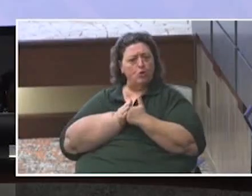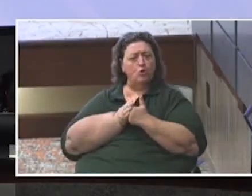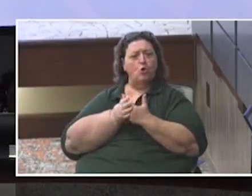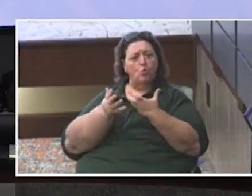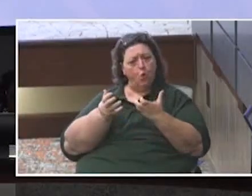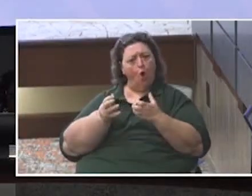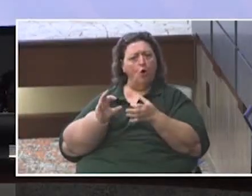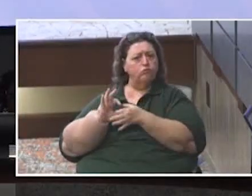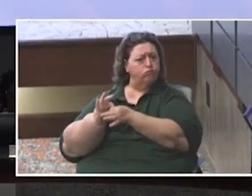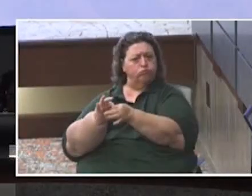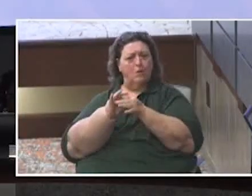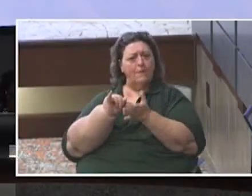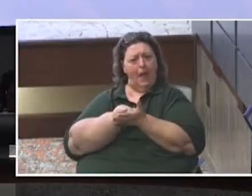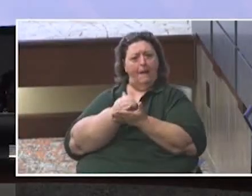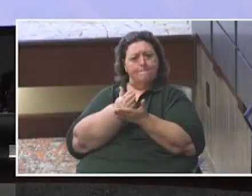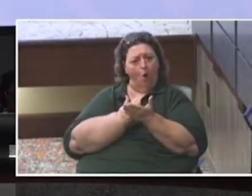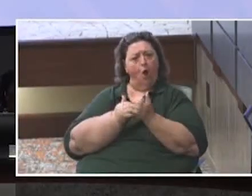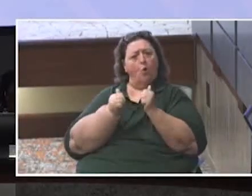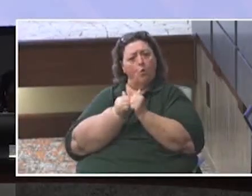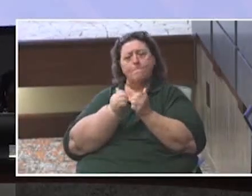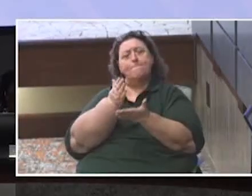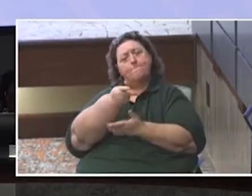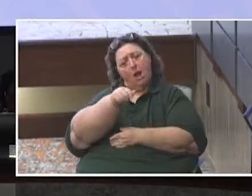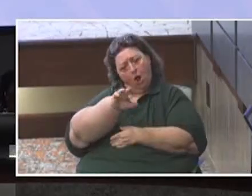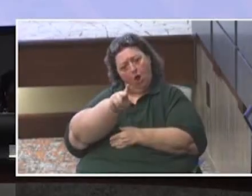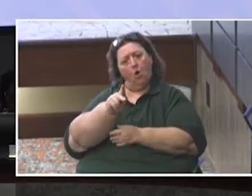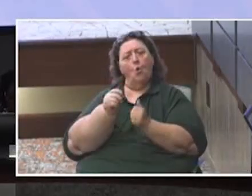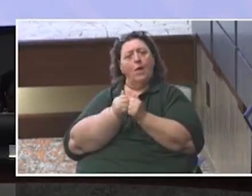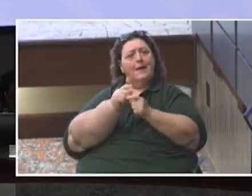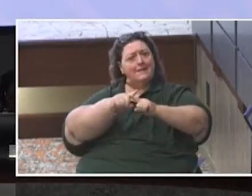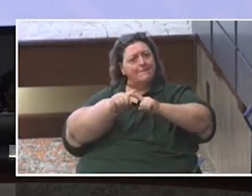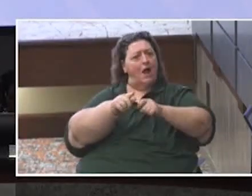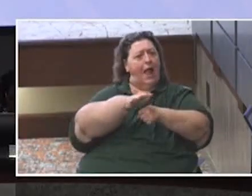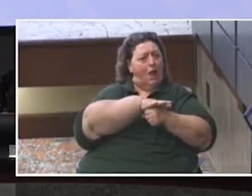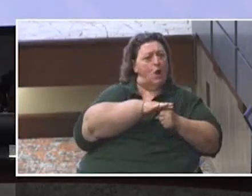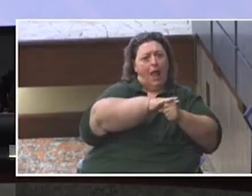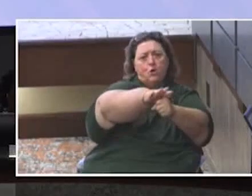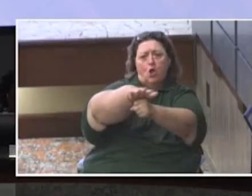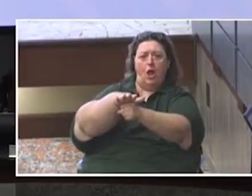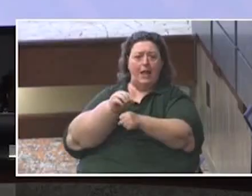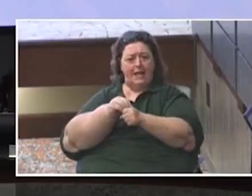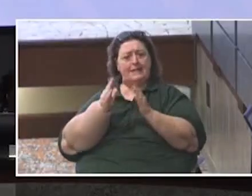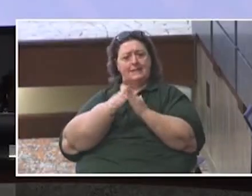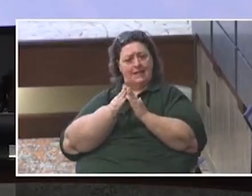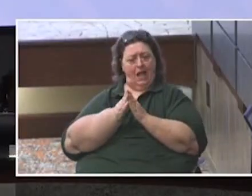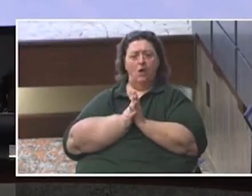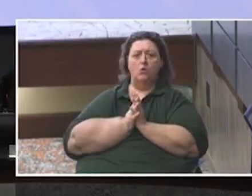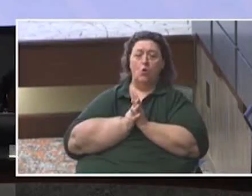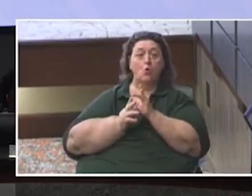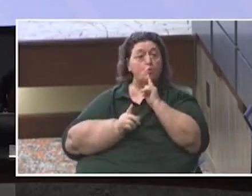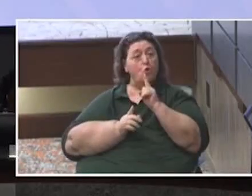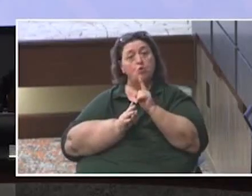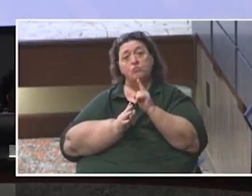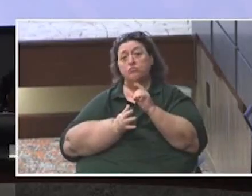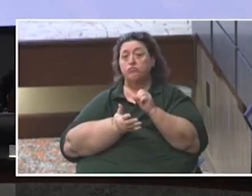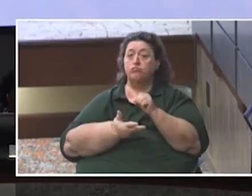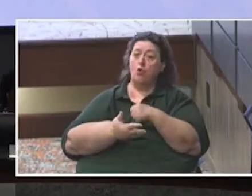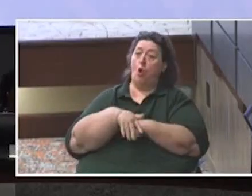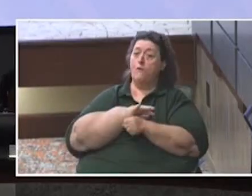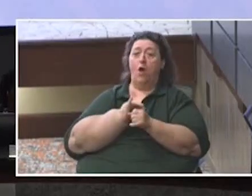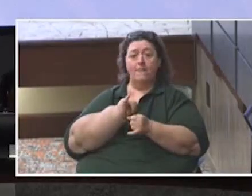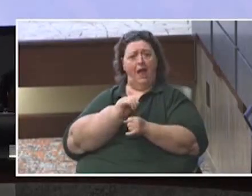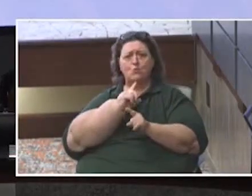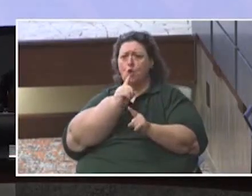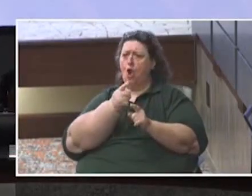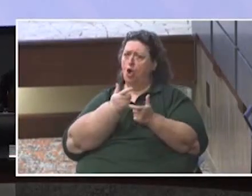park to different areas of town through a variety of nature and recreation. Overall, it is our largest park